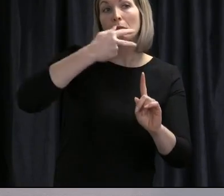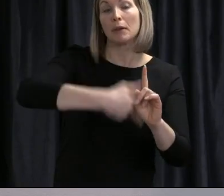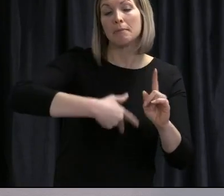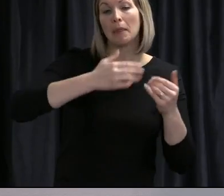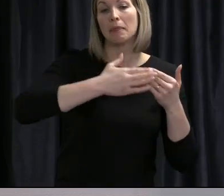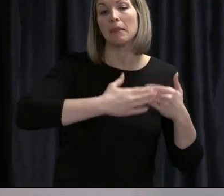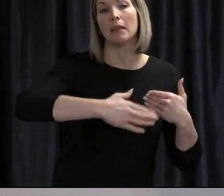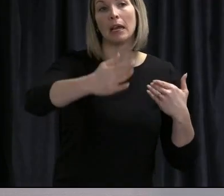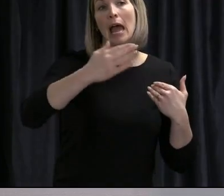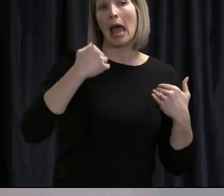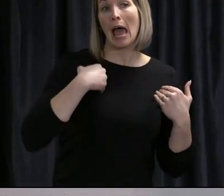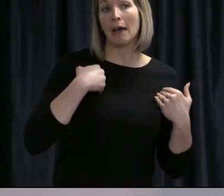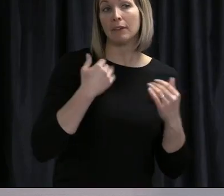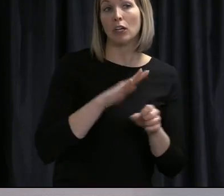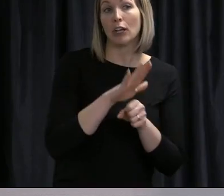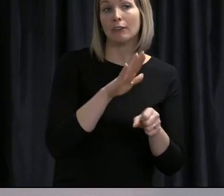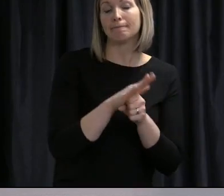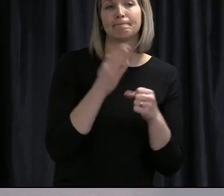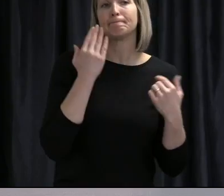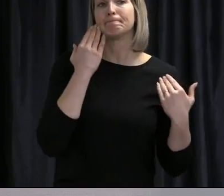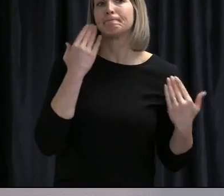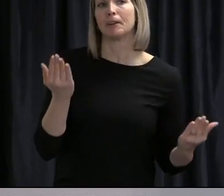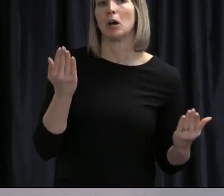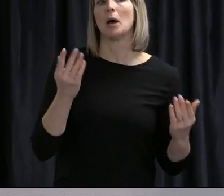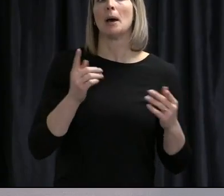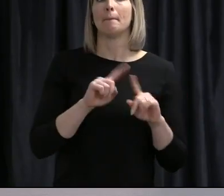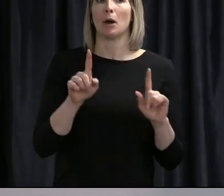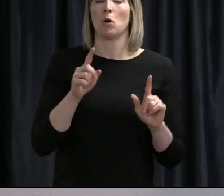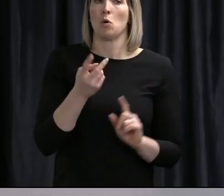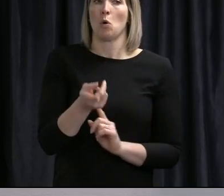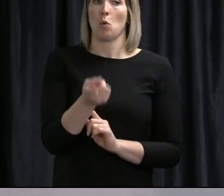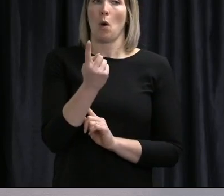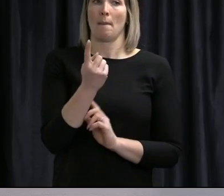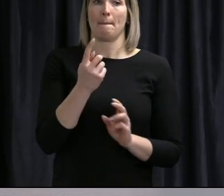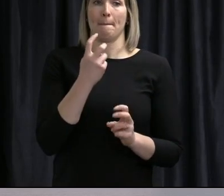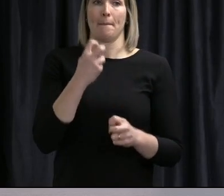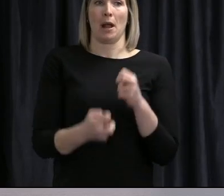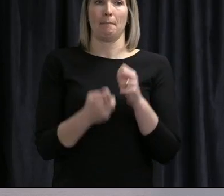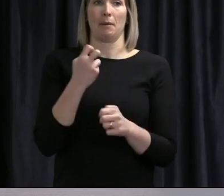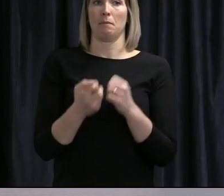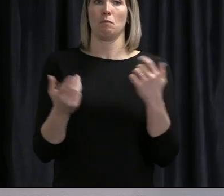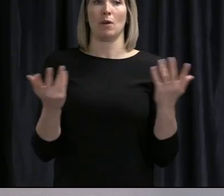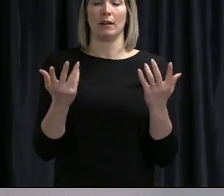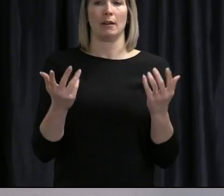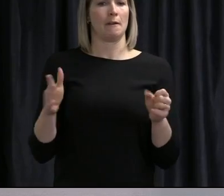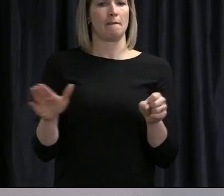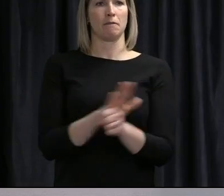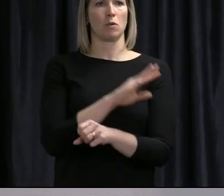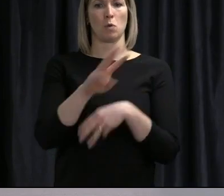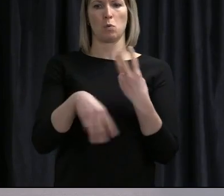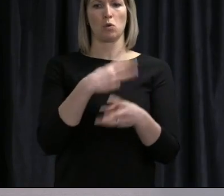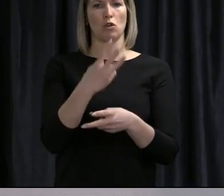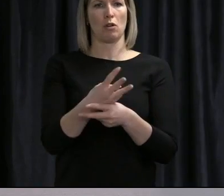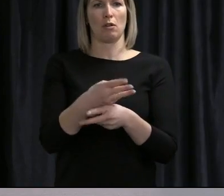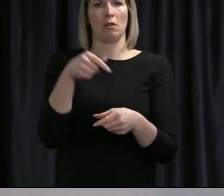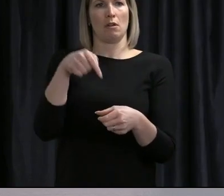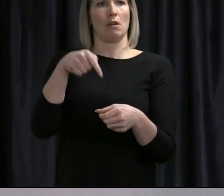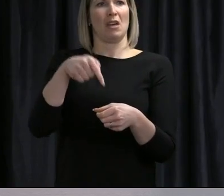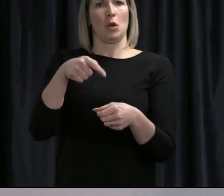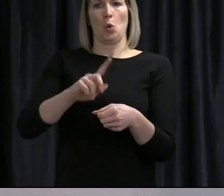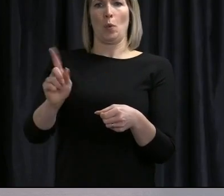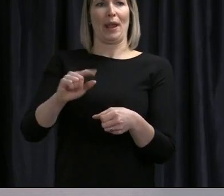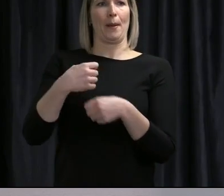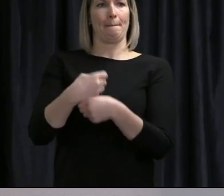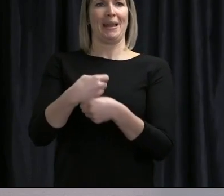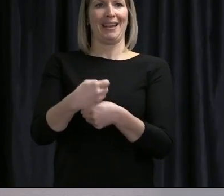unfortunate elements of this whole epidemic, this pandemic, is that the global center for manufacture of PPE